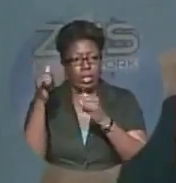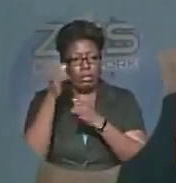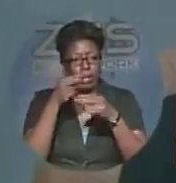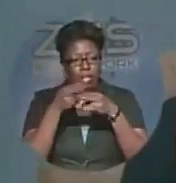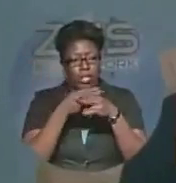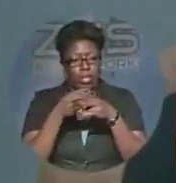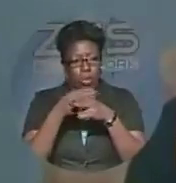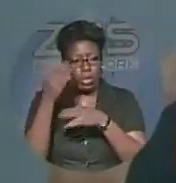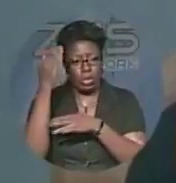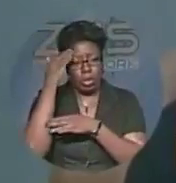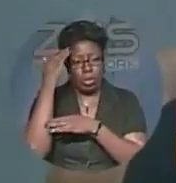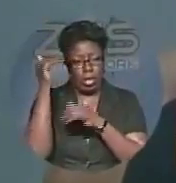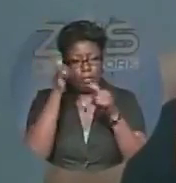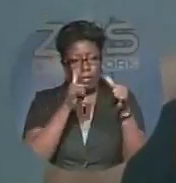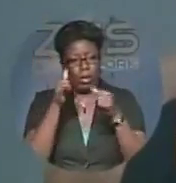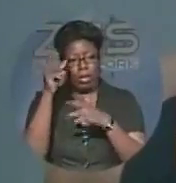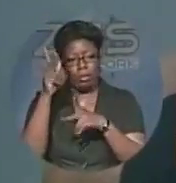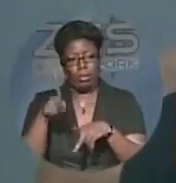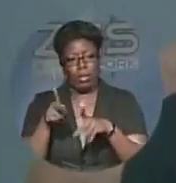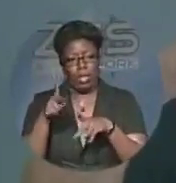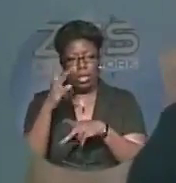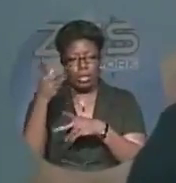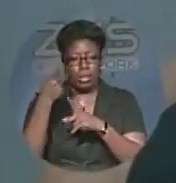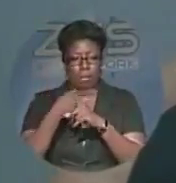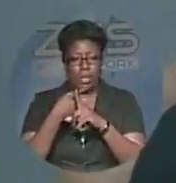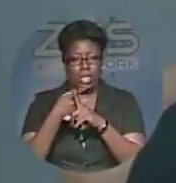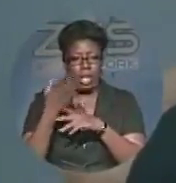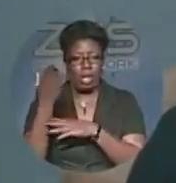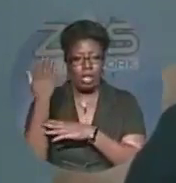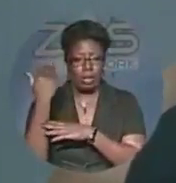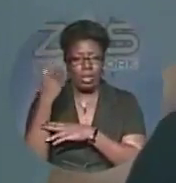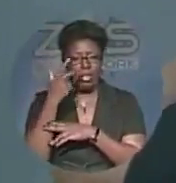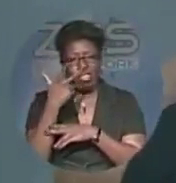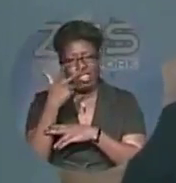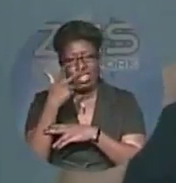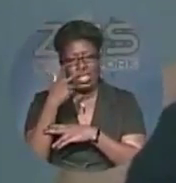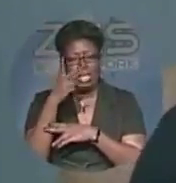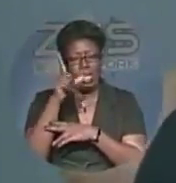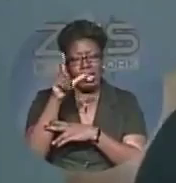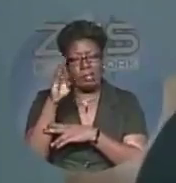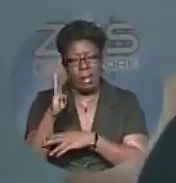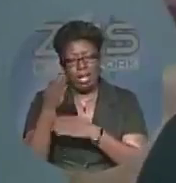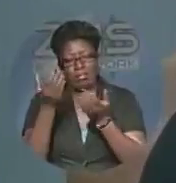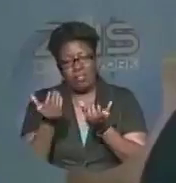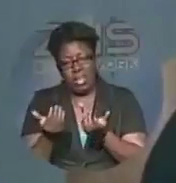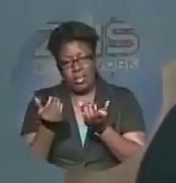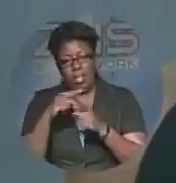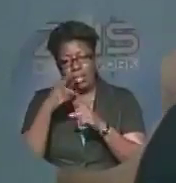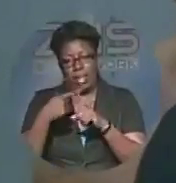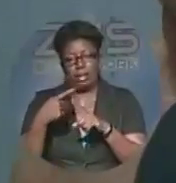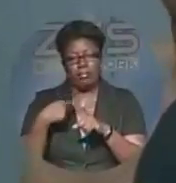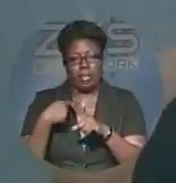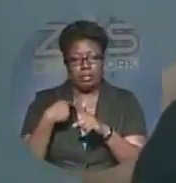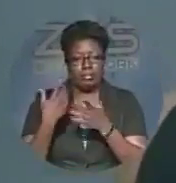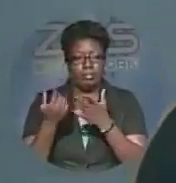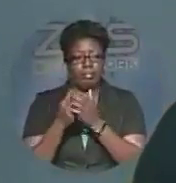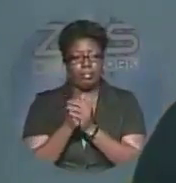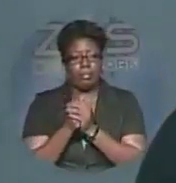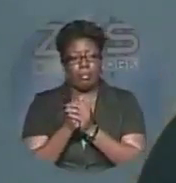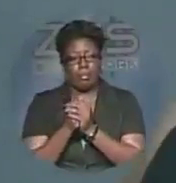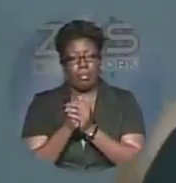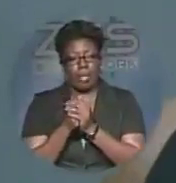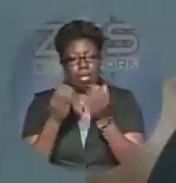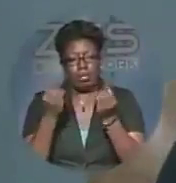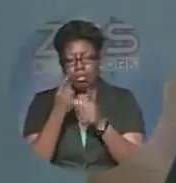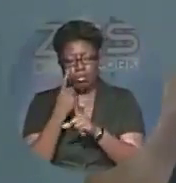notice. I fought a guy 2 months ago that was 30 pounds heavier than me, 24 years old. Let's fight. So they're not giving me nothing right,